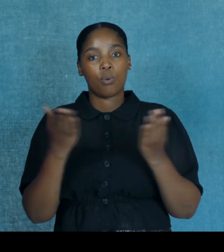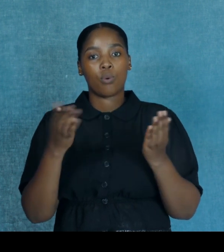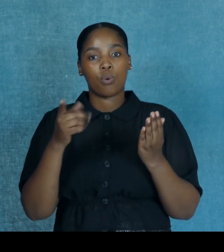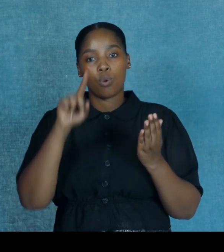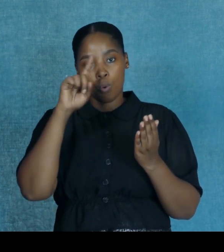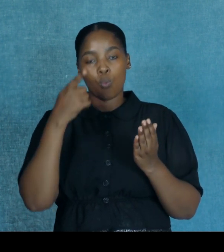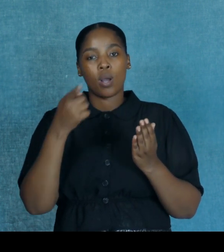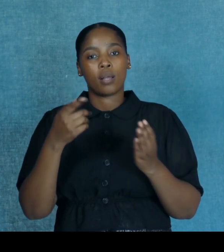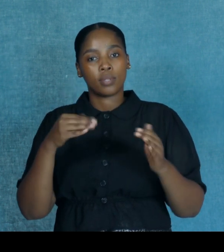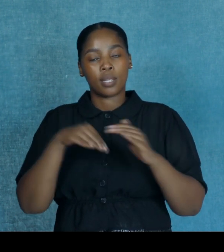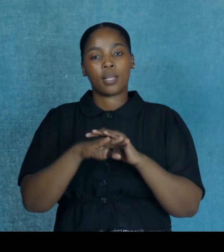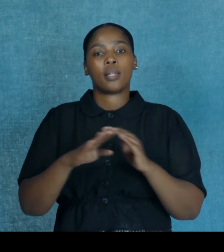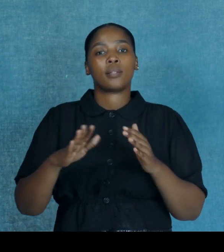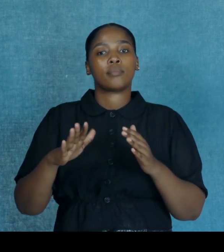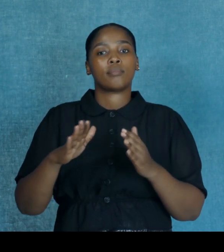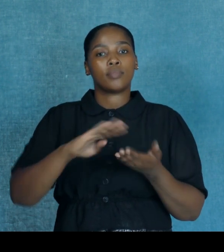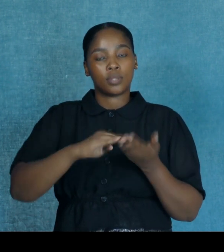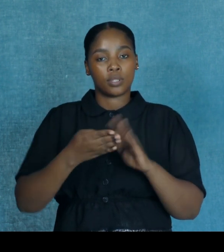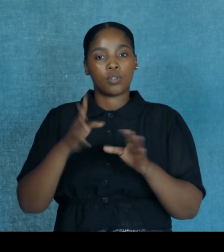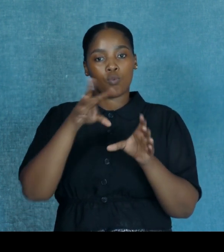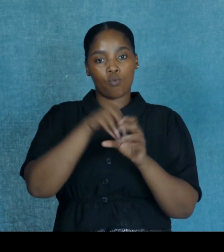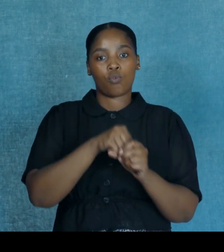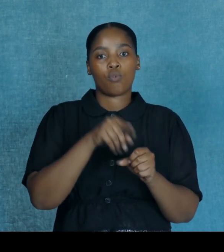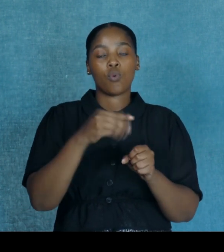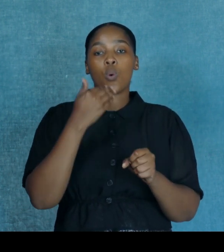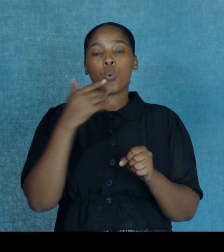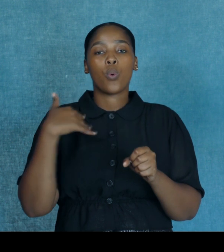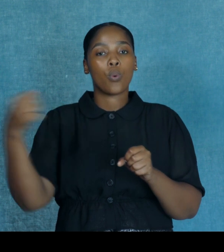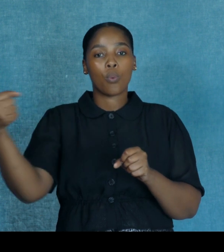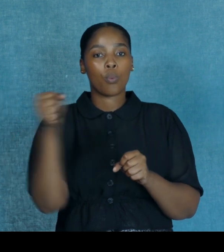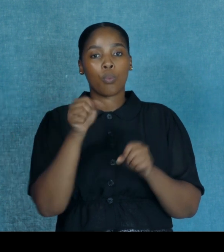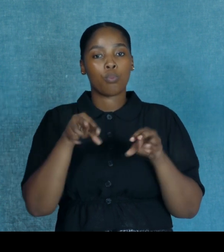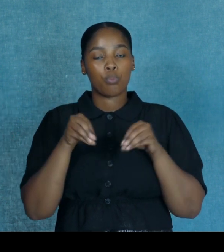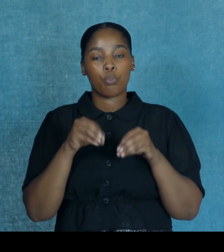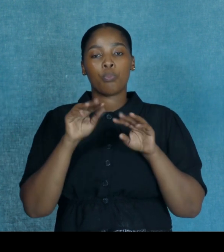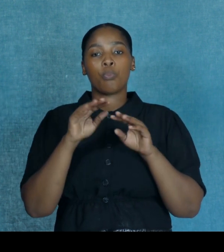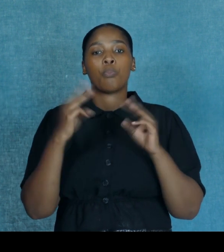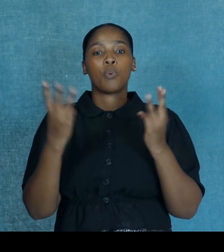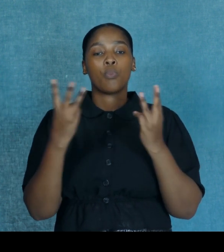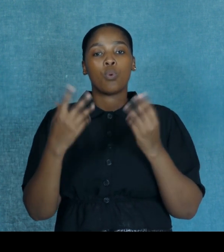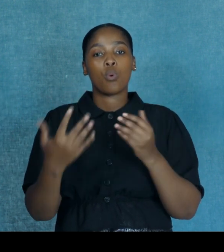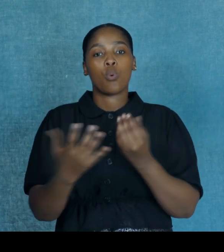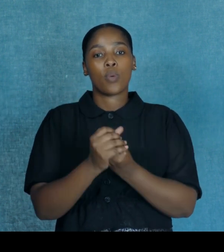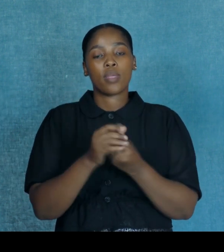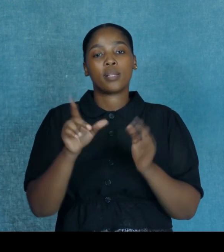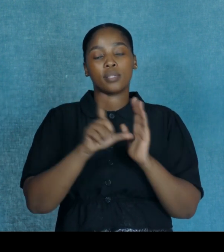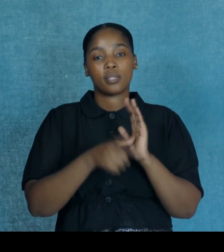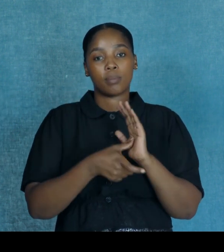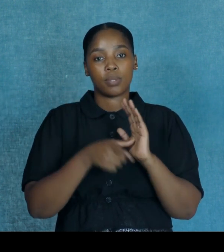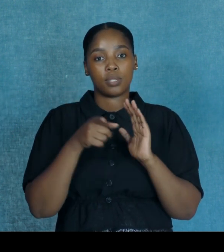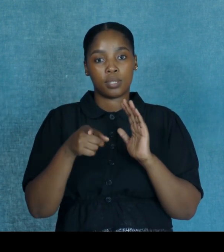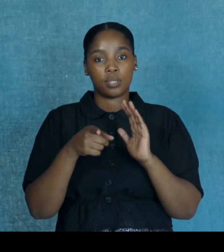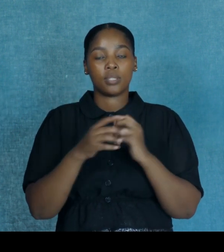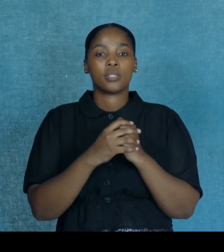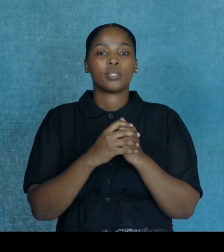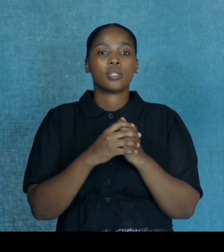in society. Unemployment amongst people with disabilities in South Africa is unacceptably high, with a